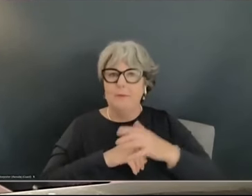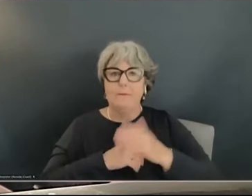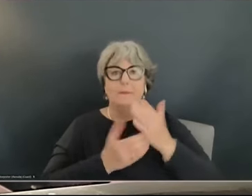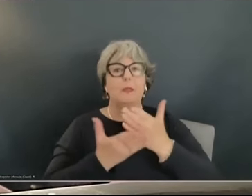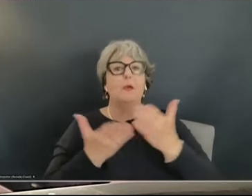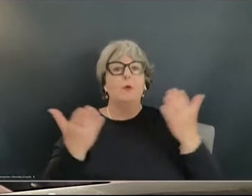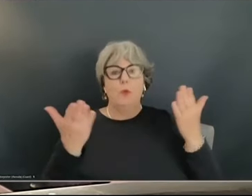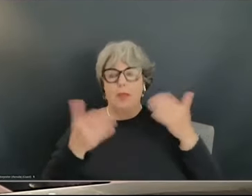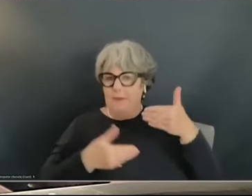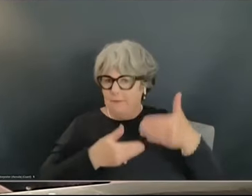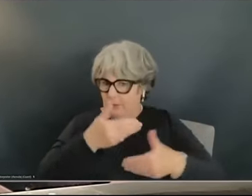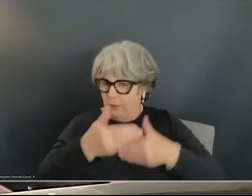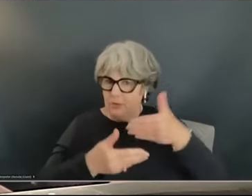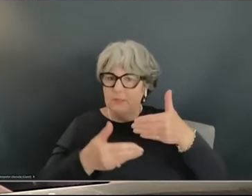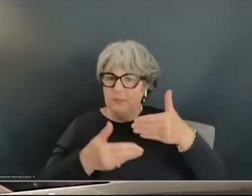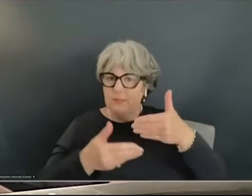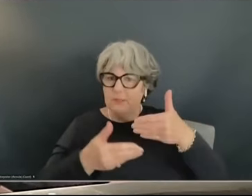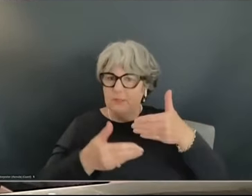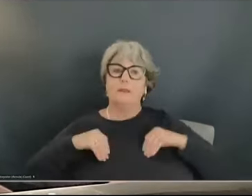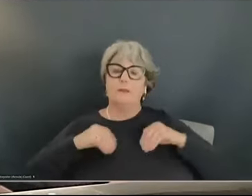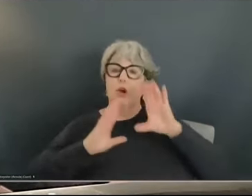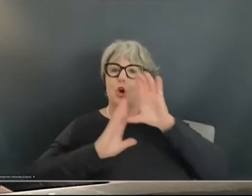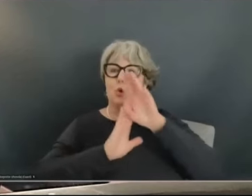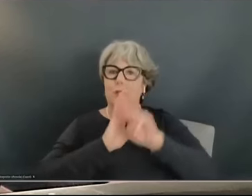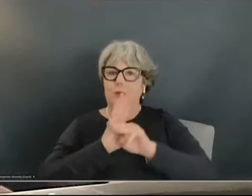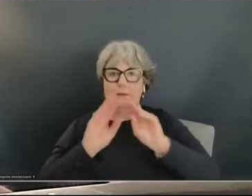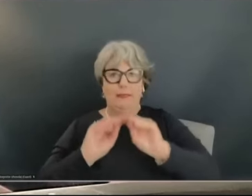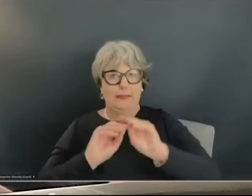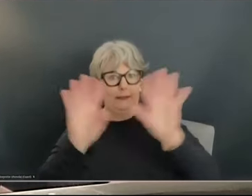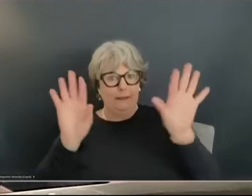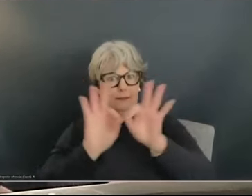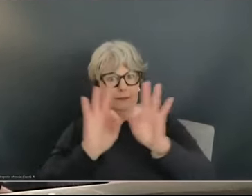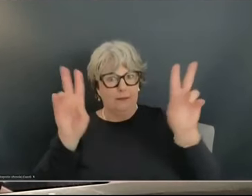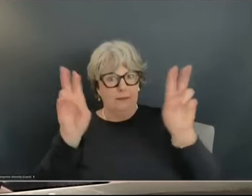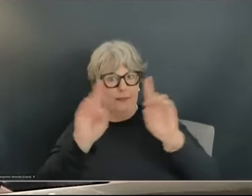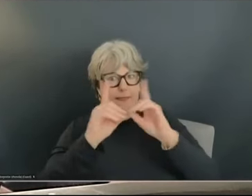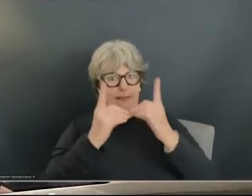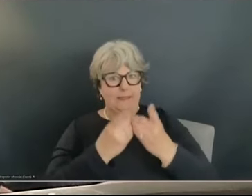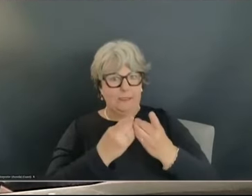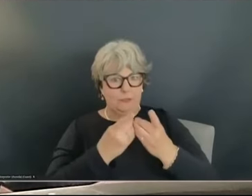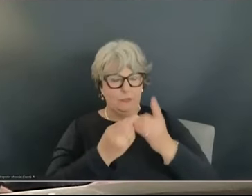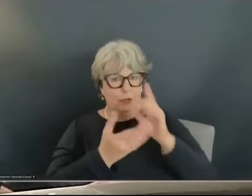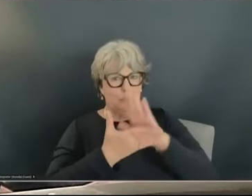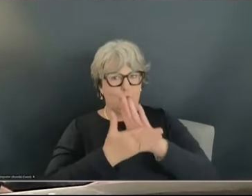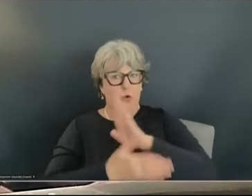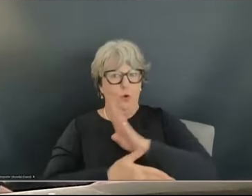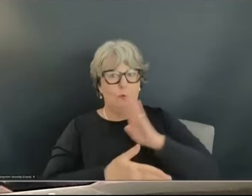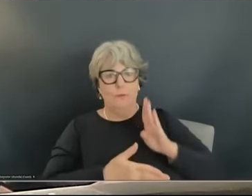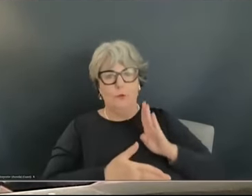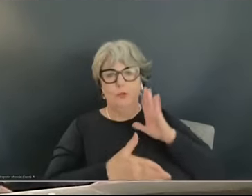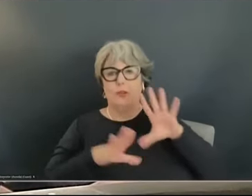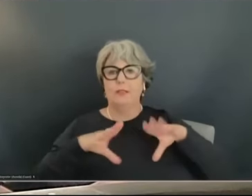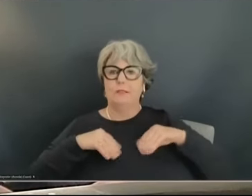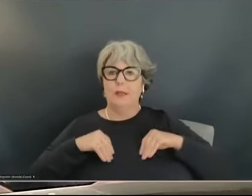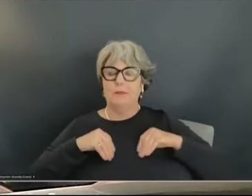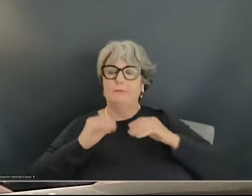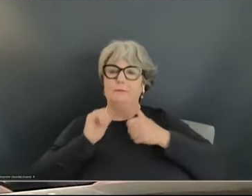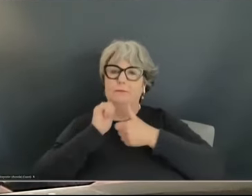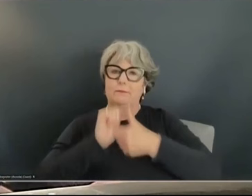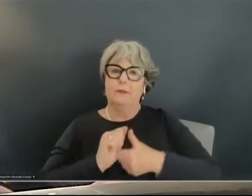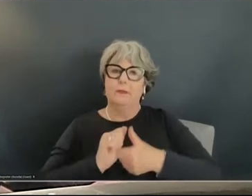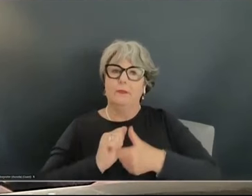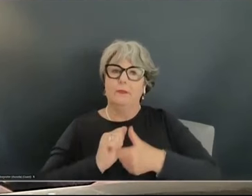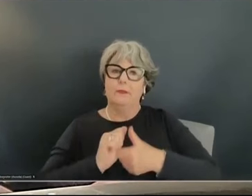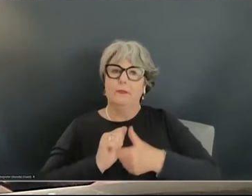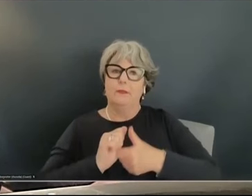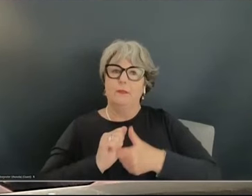process of adoption for curriculum where it clearly states, I quote, the district school board shall adopt the list in compliance with ORS 337